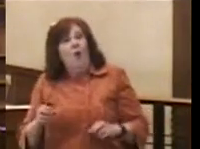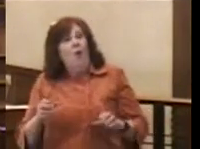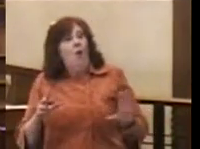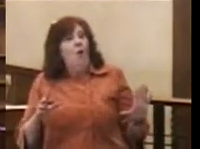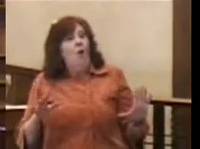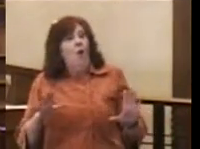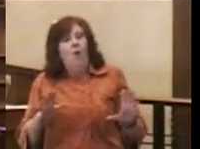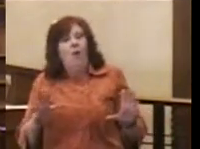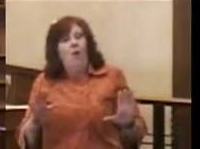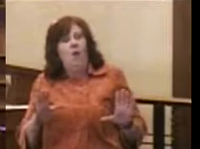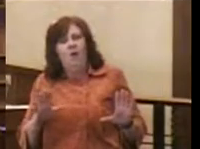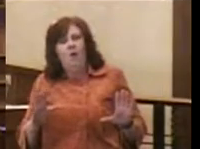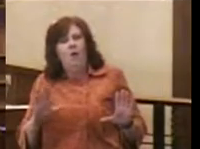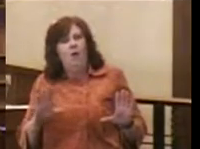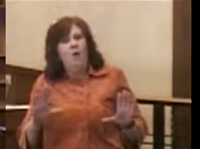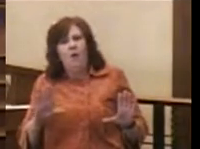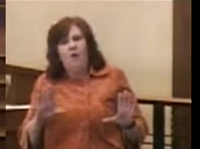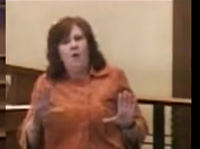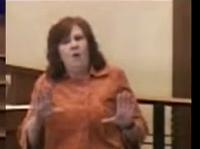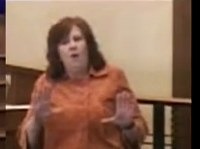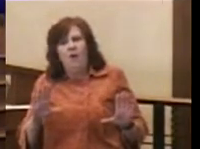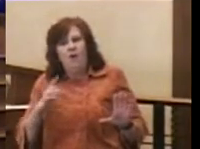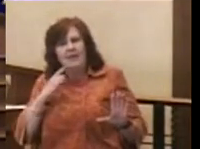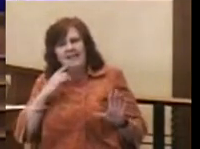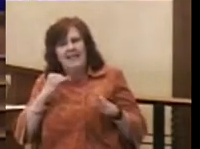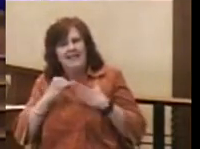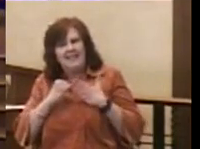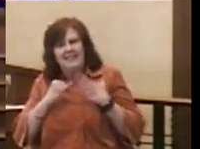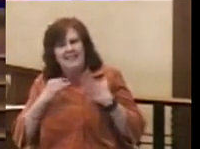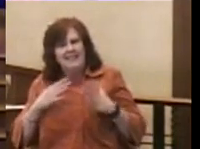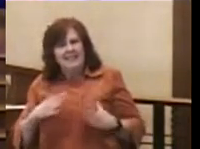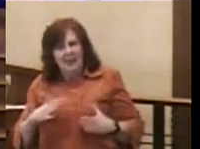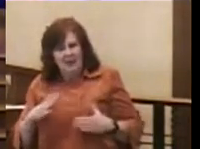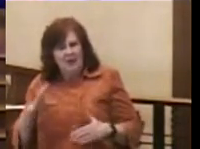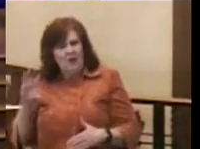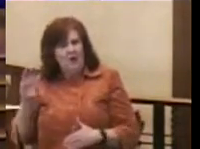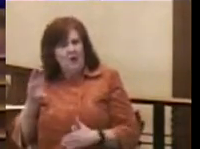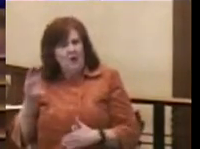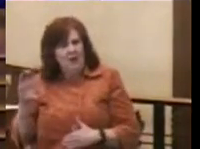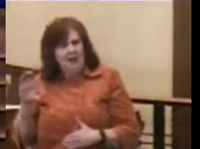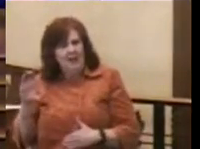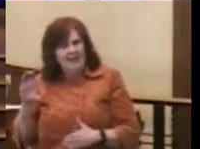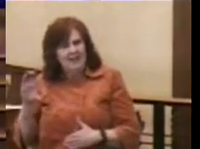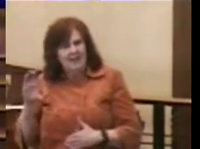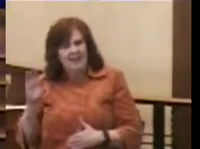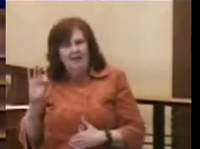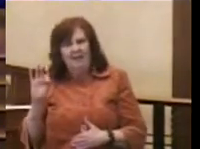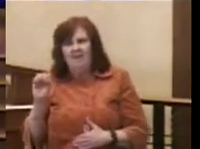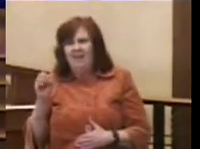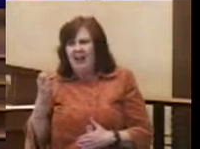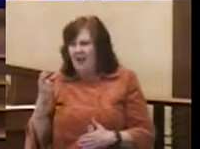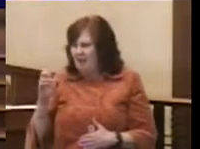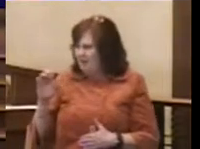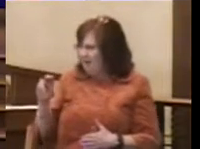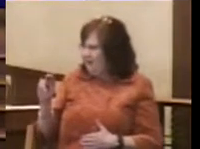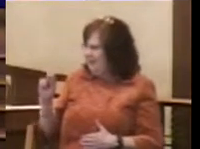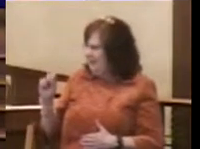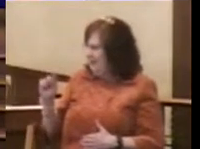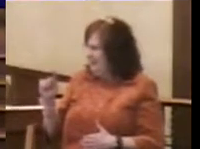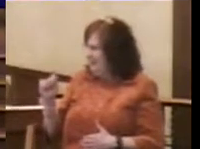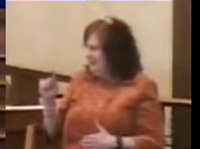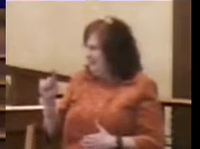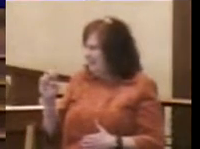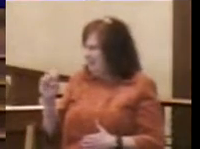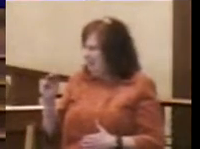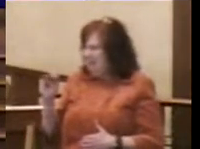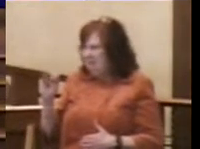Oh, no, said the jewelry designer. The cross is a fashion statement today. No one